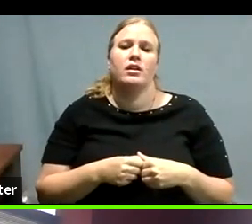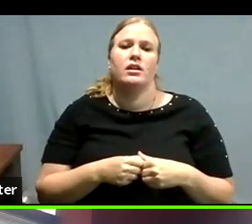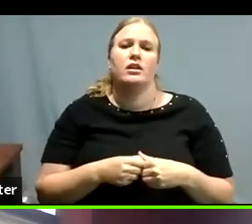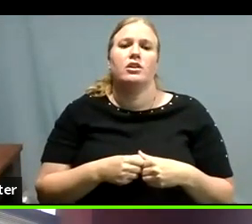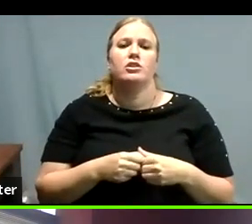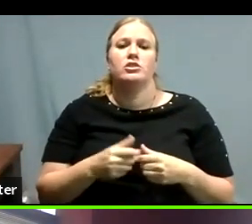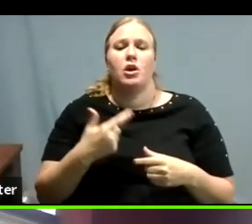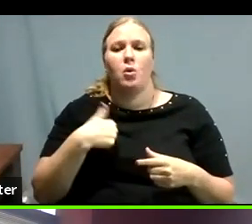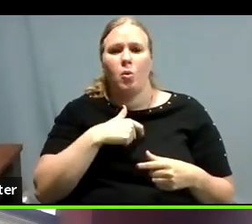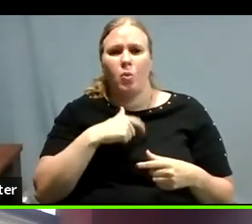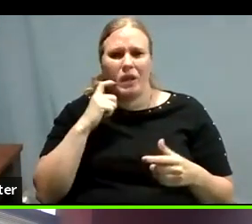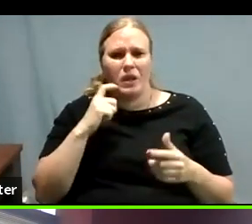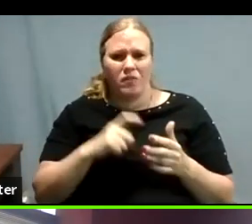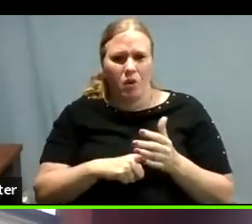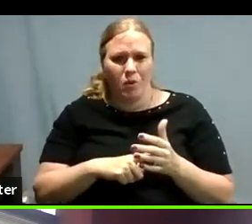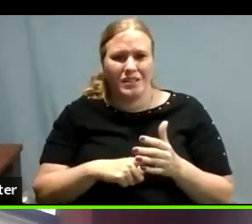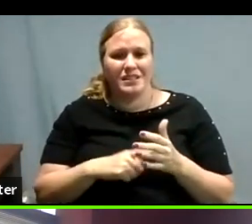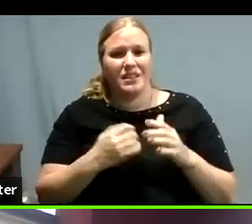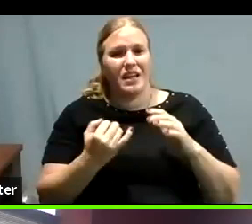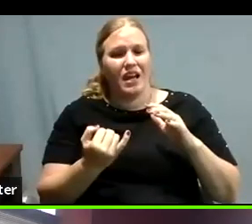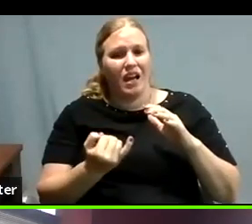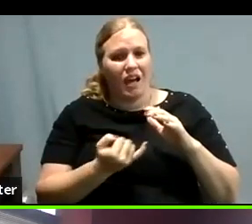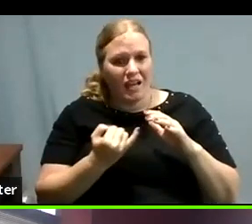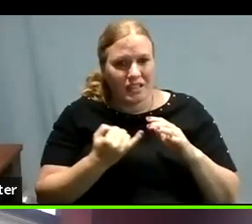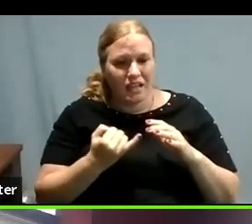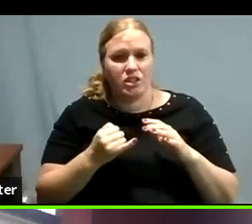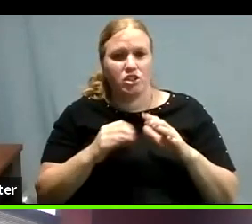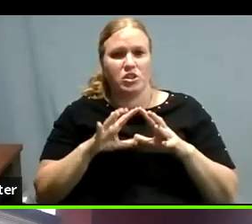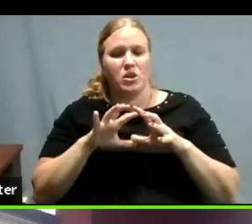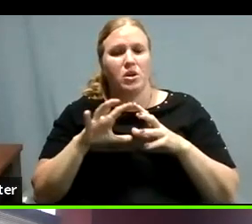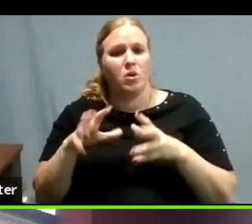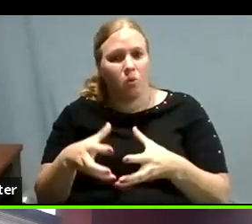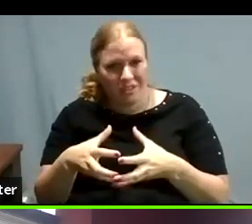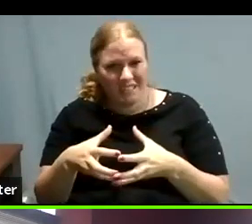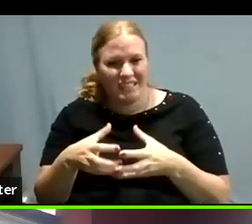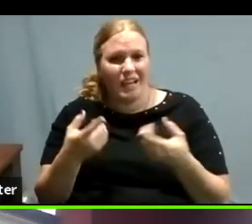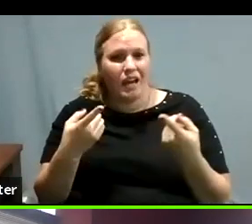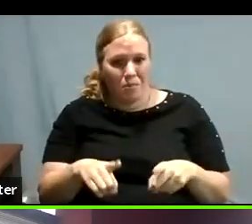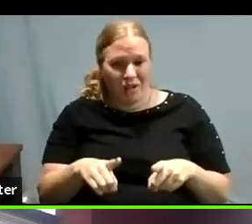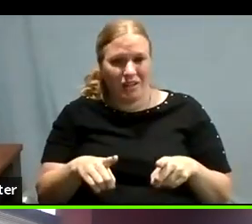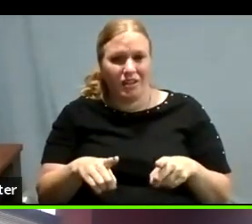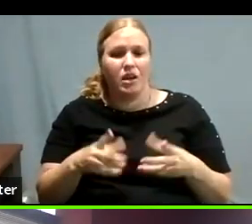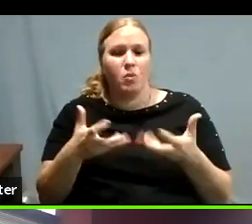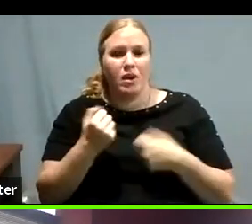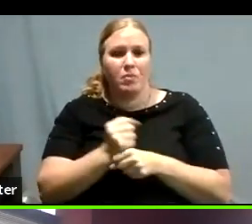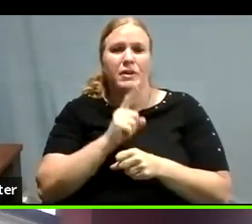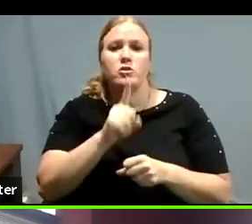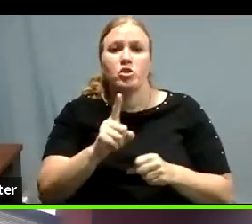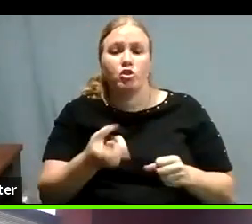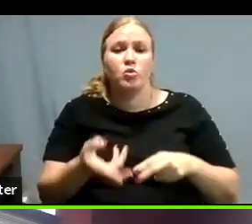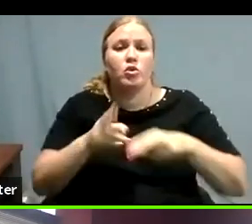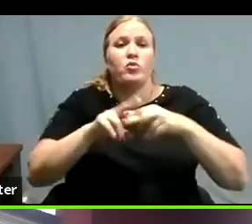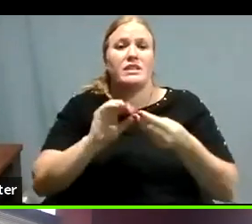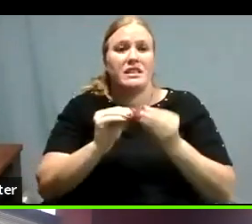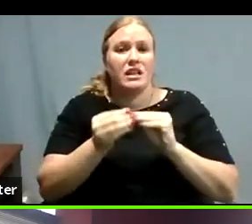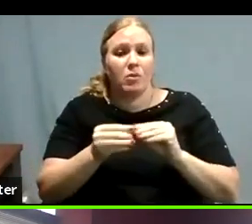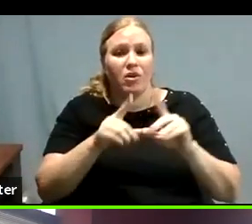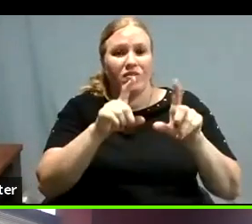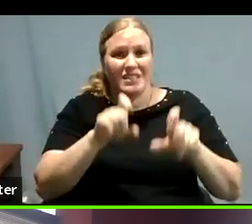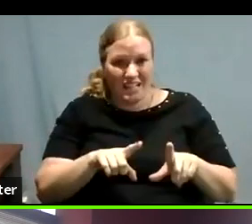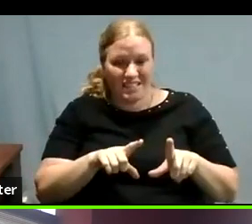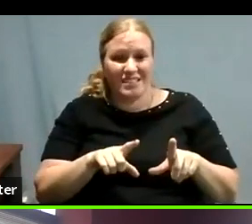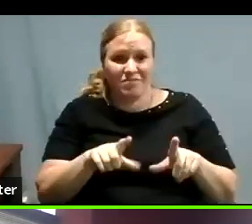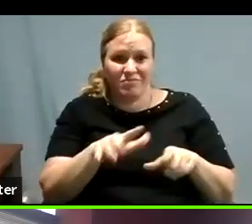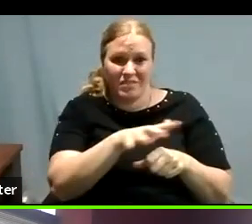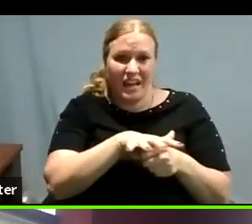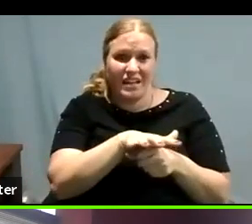know when isolation and quarantine is happening, we can really box in this pandemic. And so we continue to increase the number of testing sites